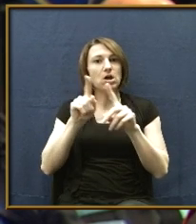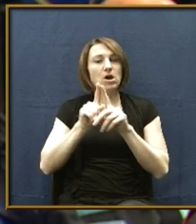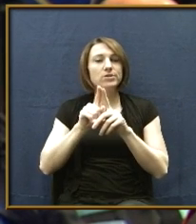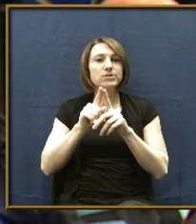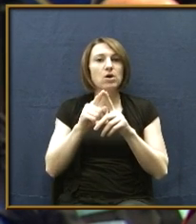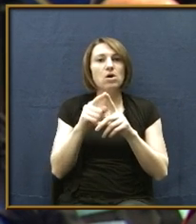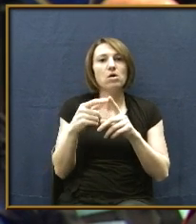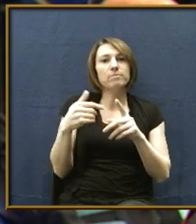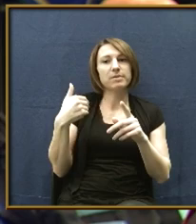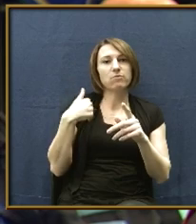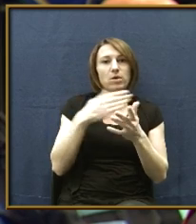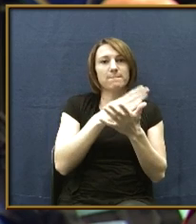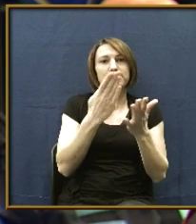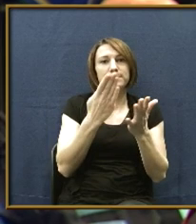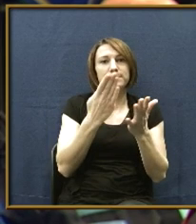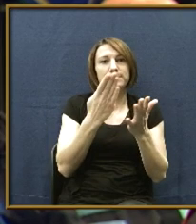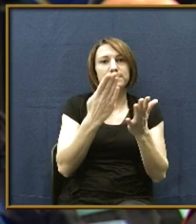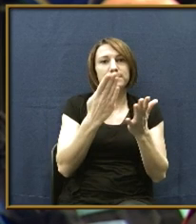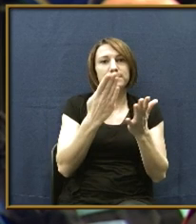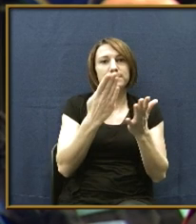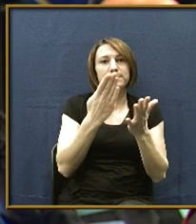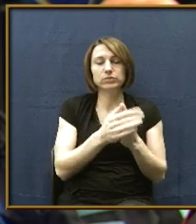skills gained during my early careers,